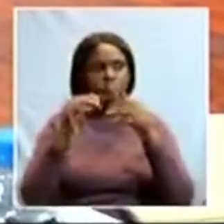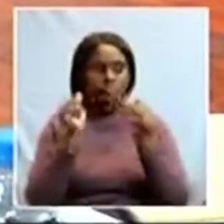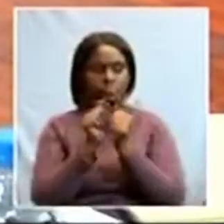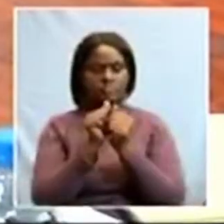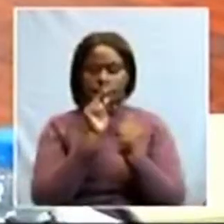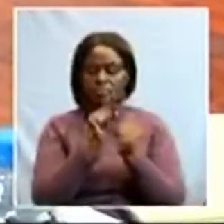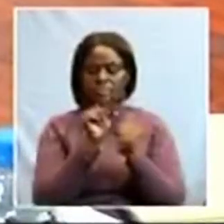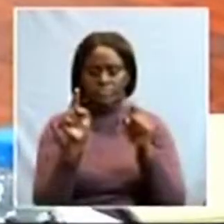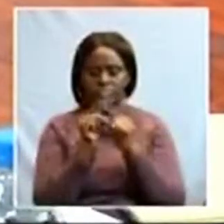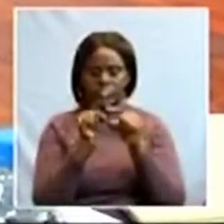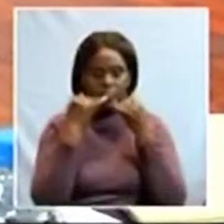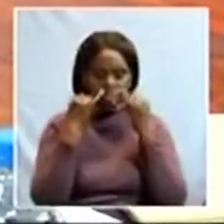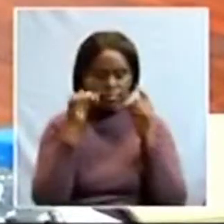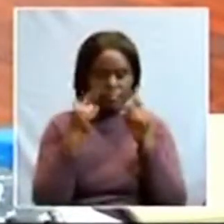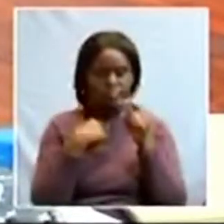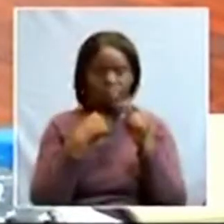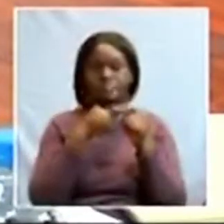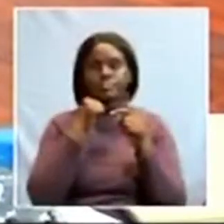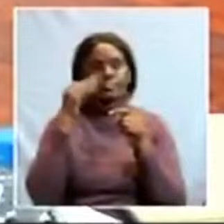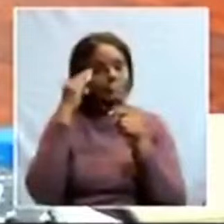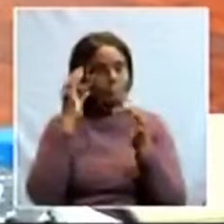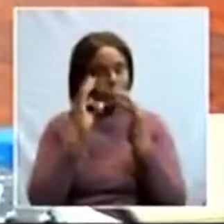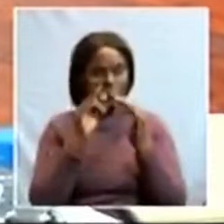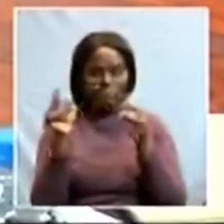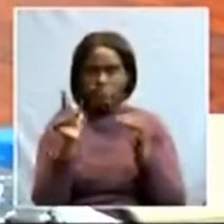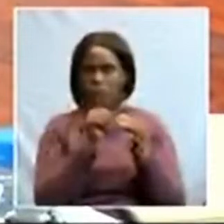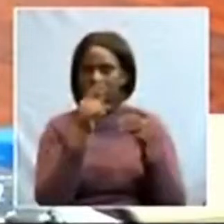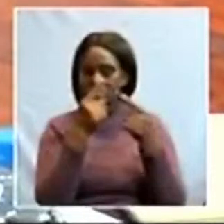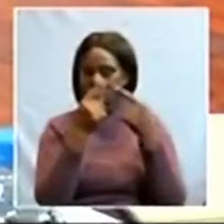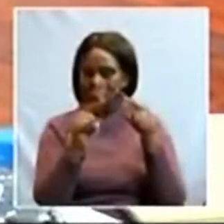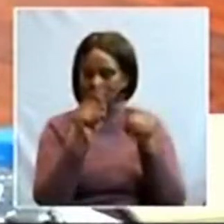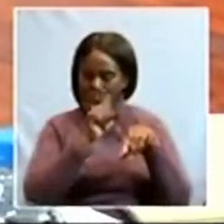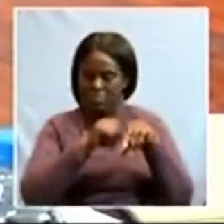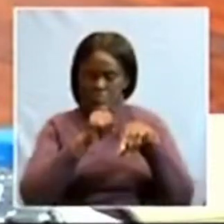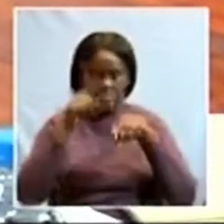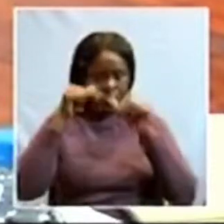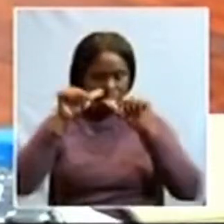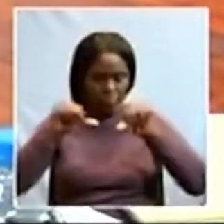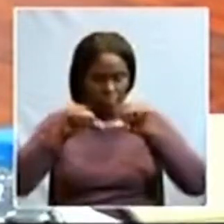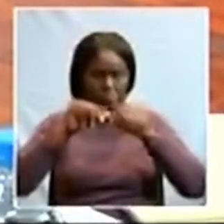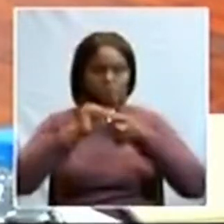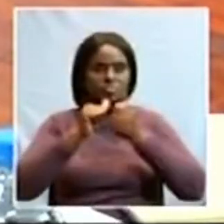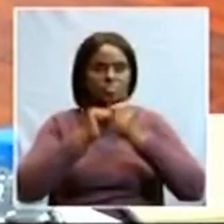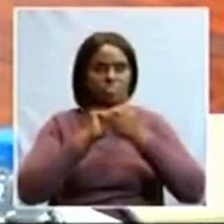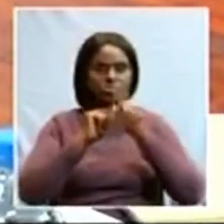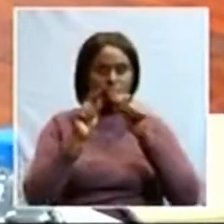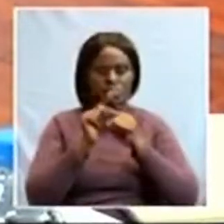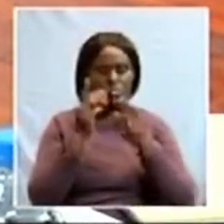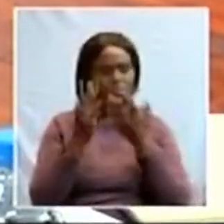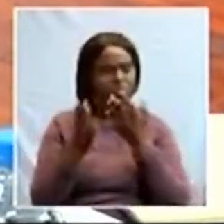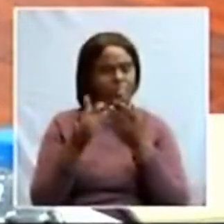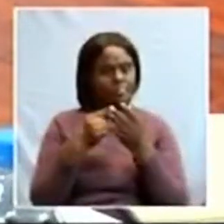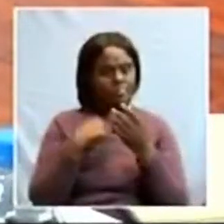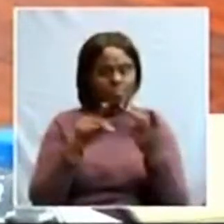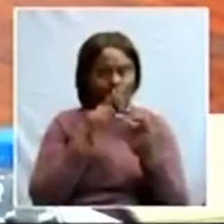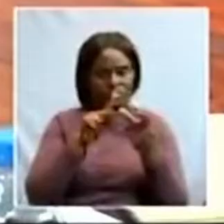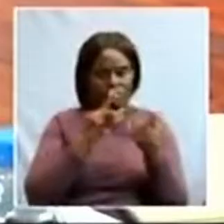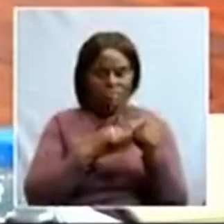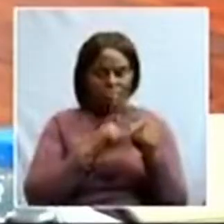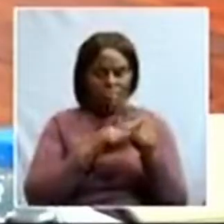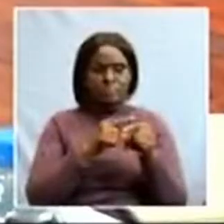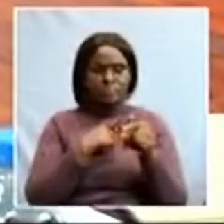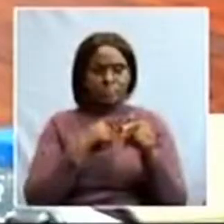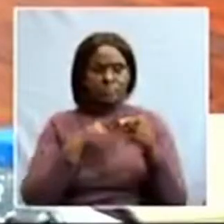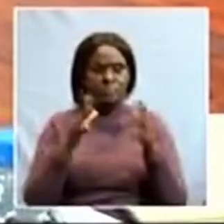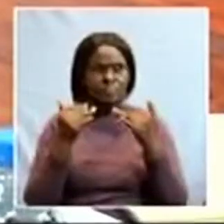that information. I don't know if that was done during the audit query. maybe at this juncture,